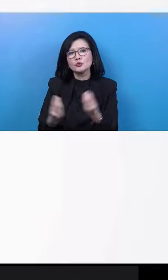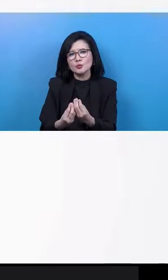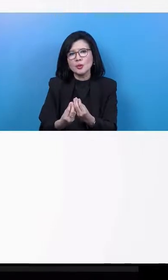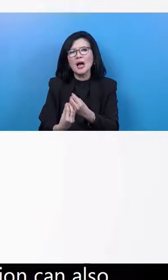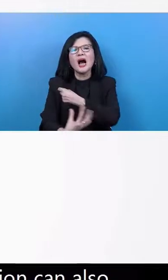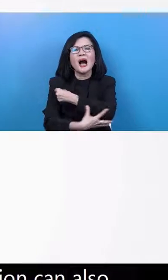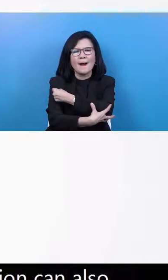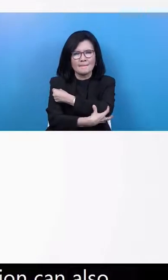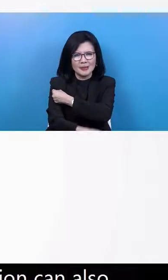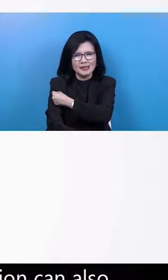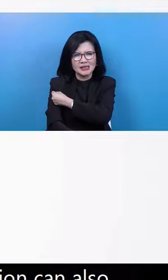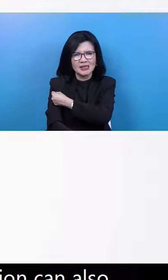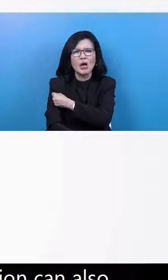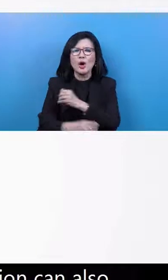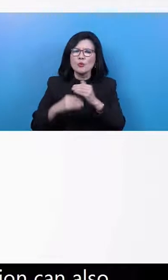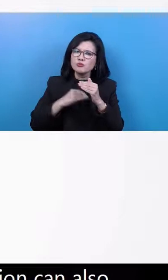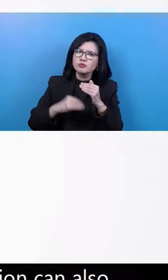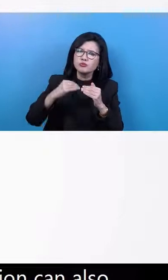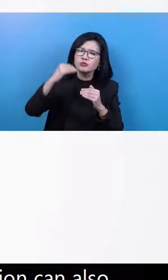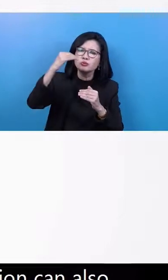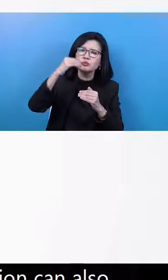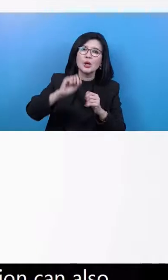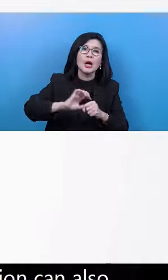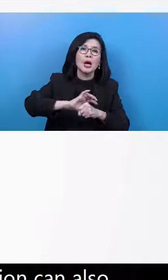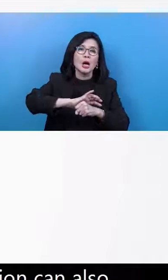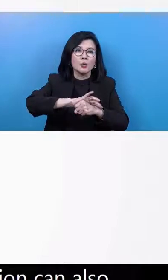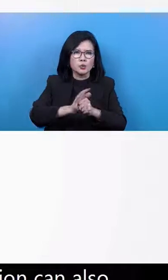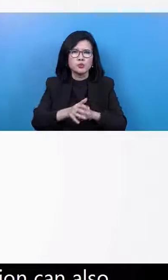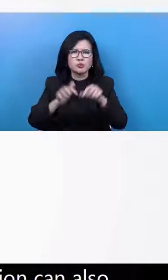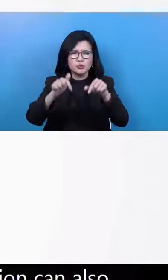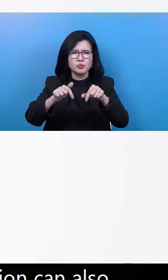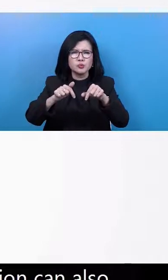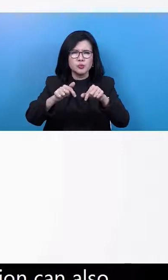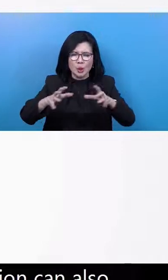the pandemic has pushed more than 10 million people